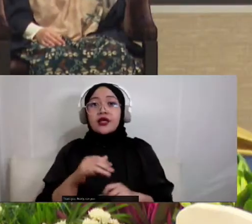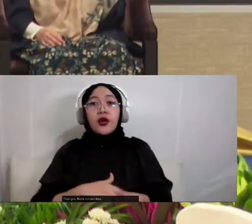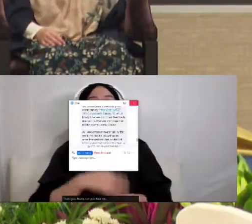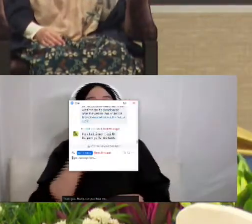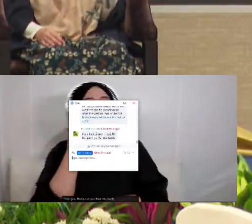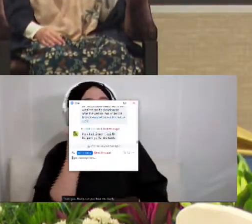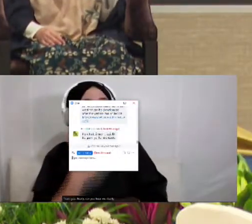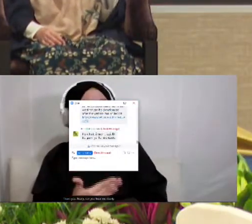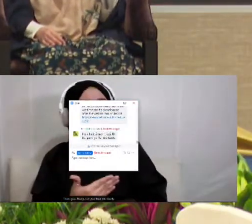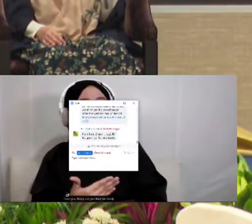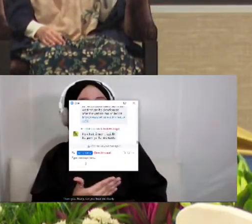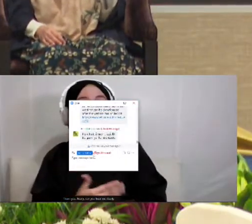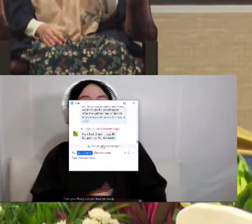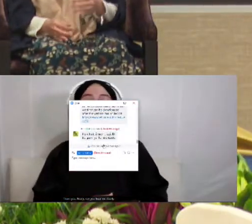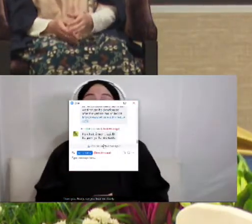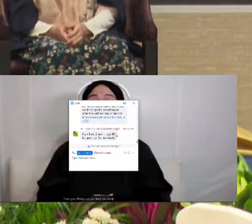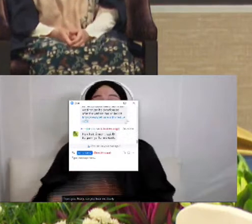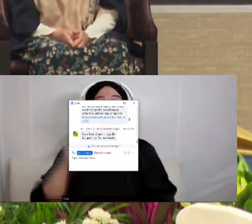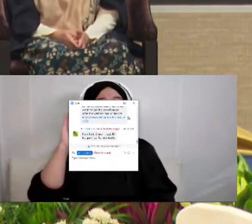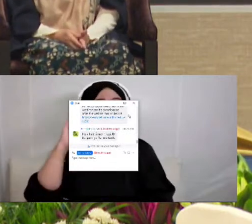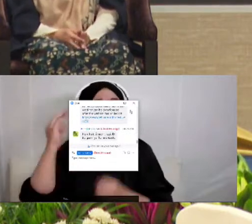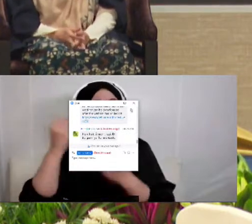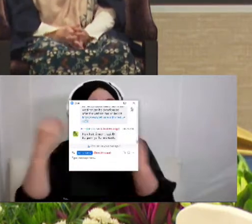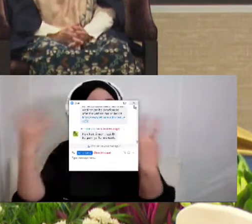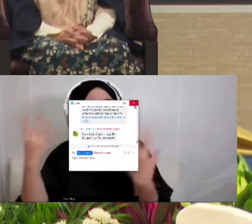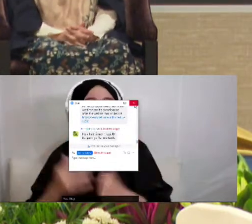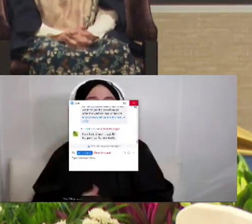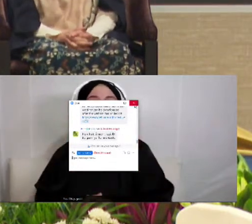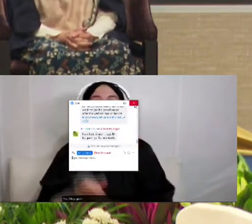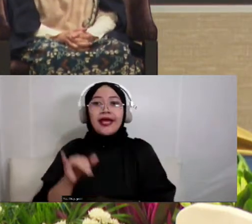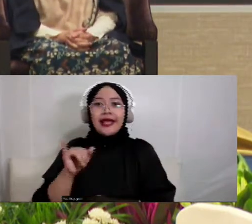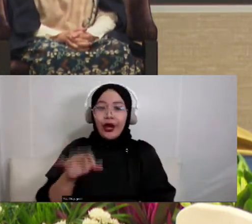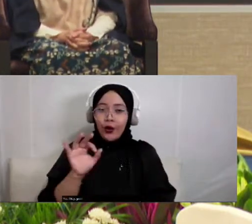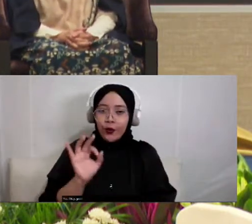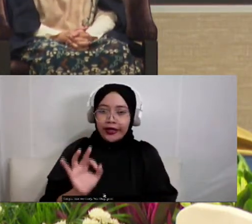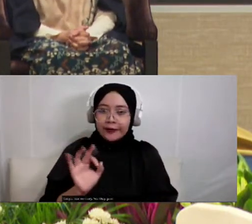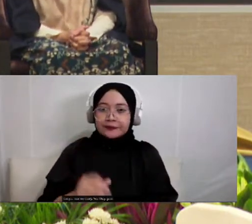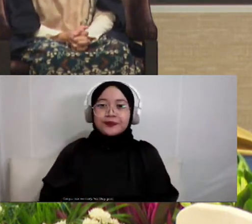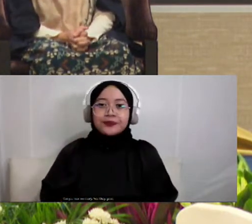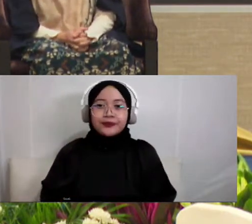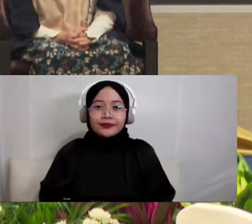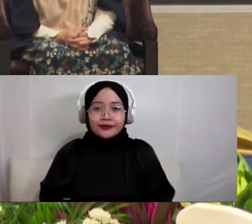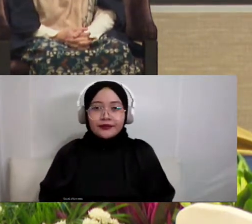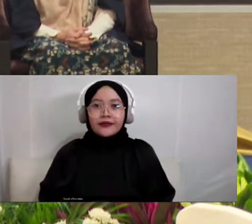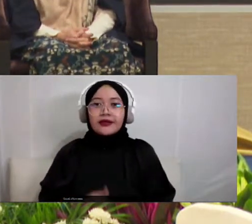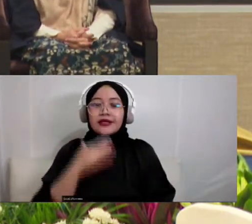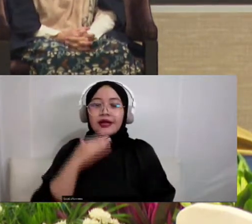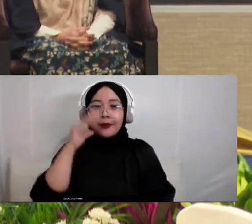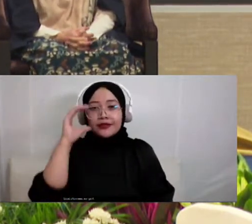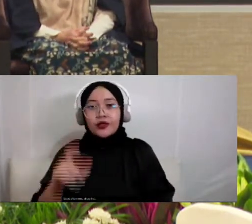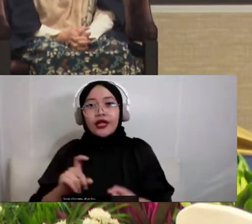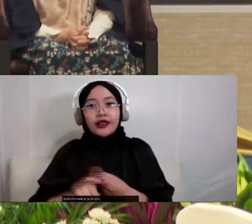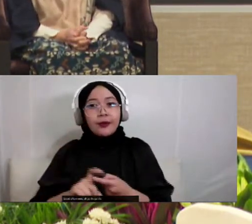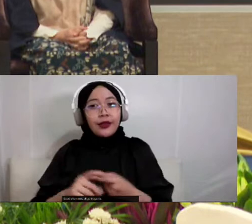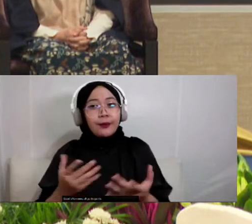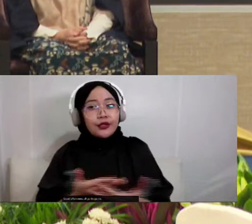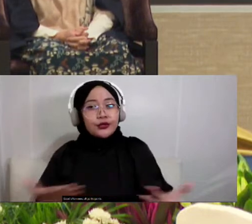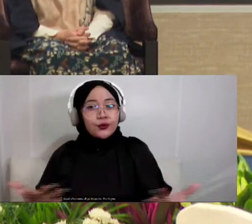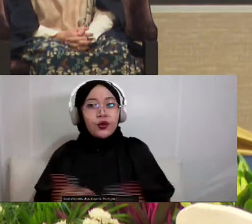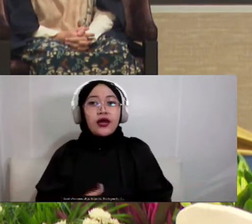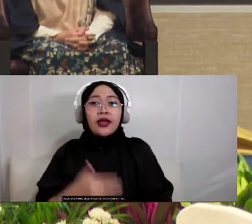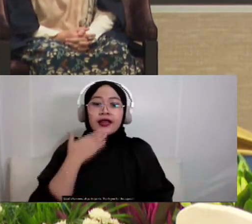clearly? Yeah. Okay, good. Good afternoon, all participants. Thank you for